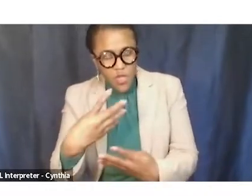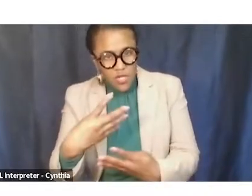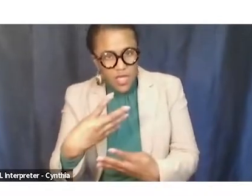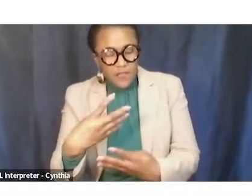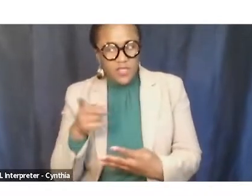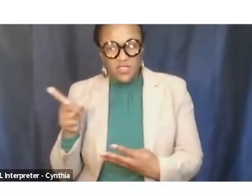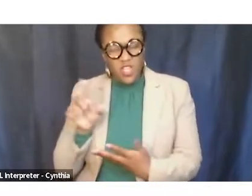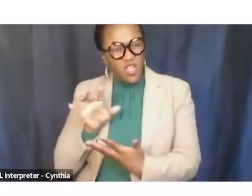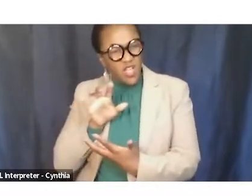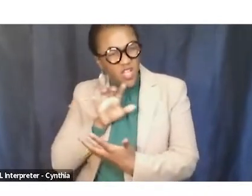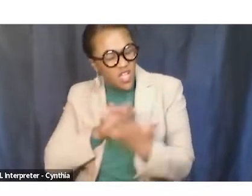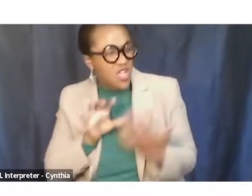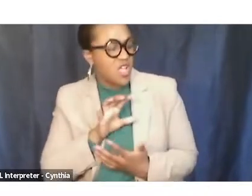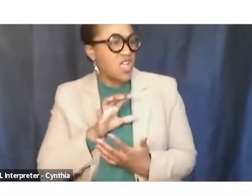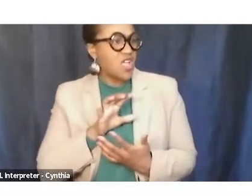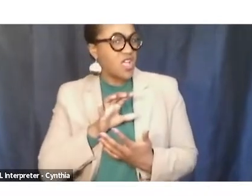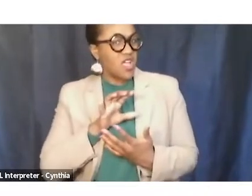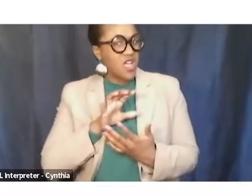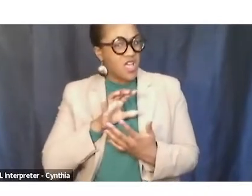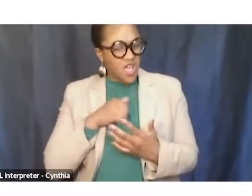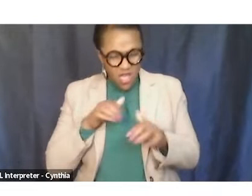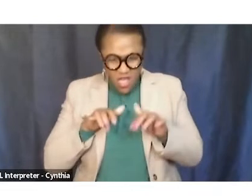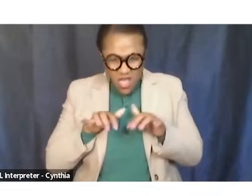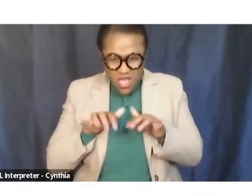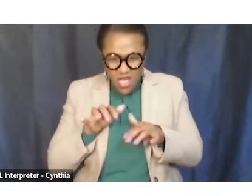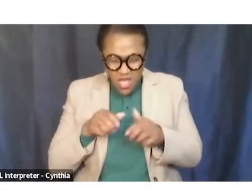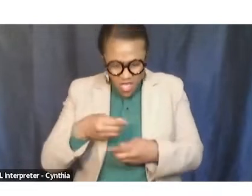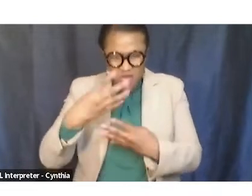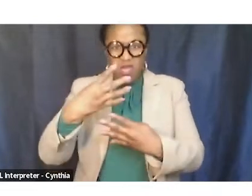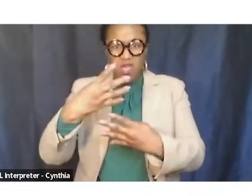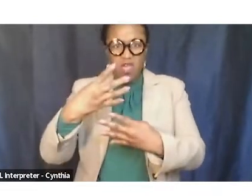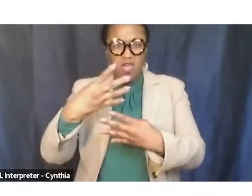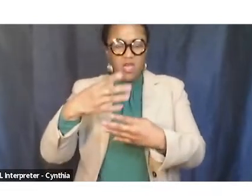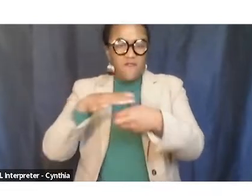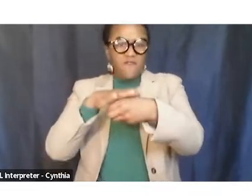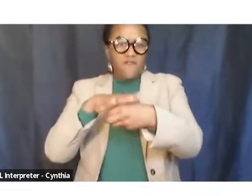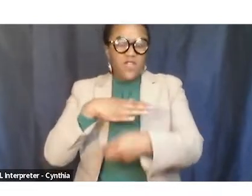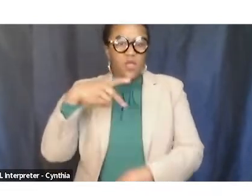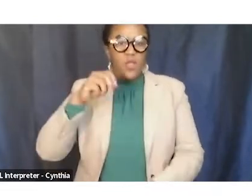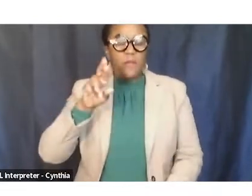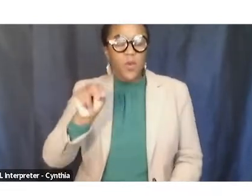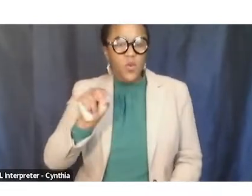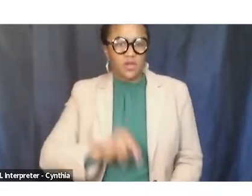very confused after to find that the search results were just filled with porn for anything related to